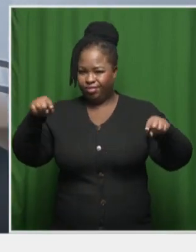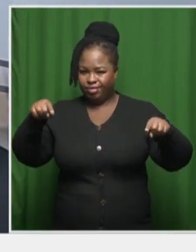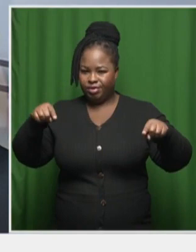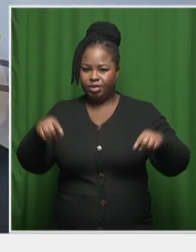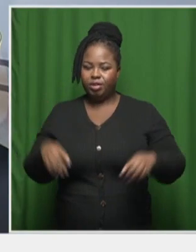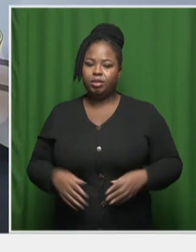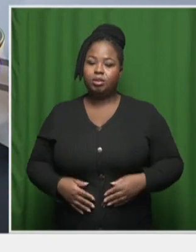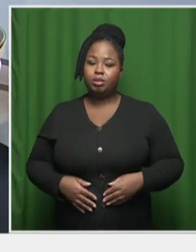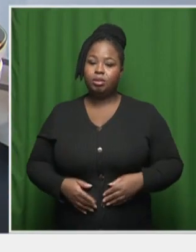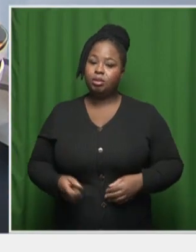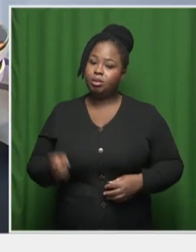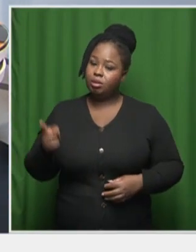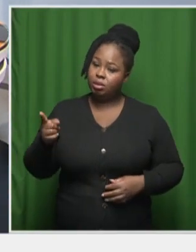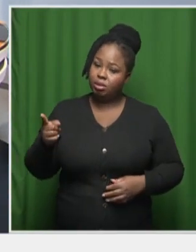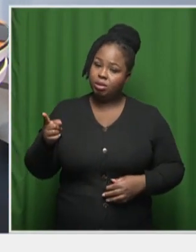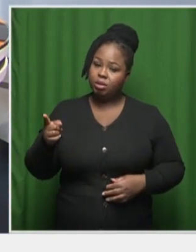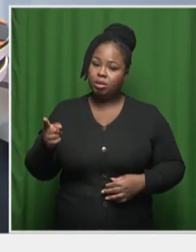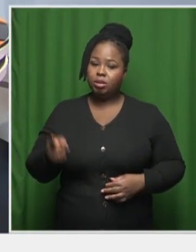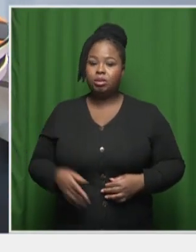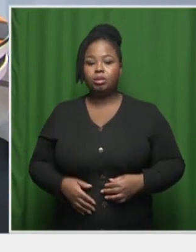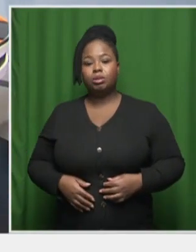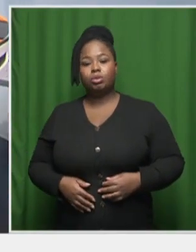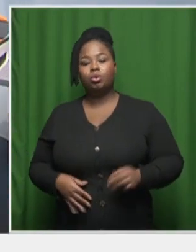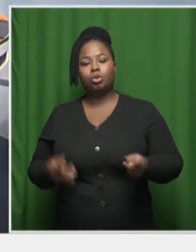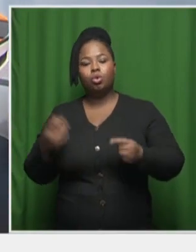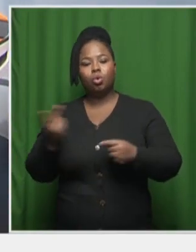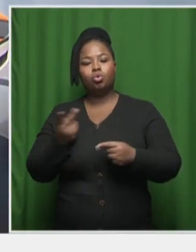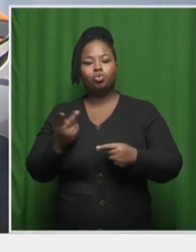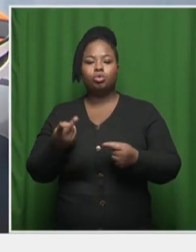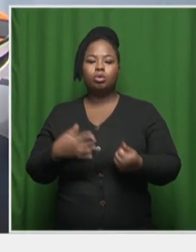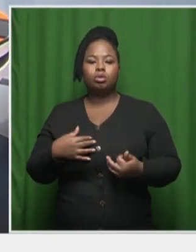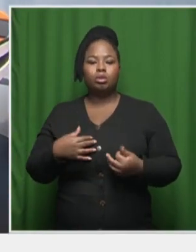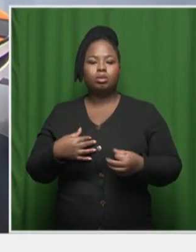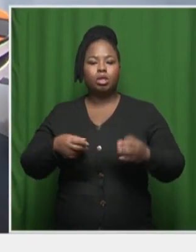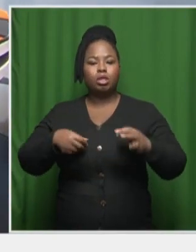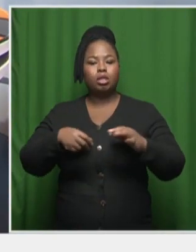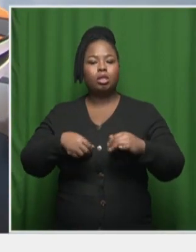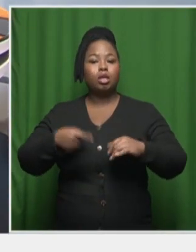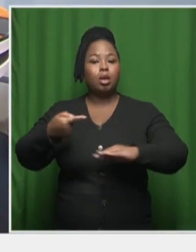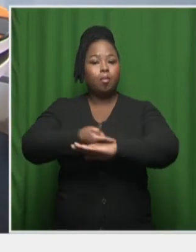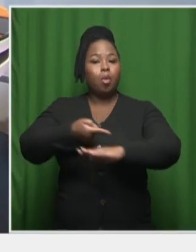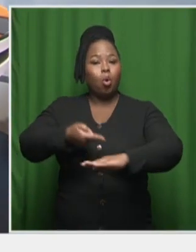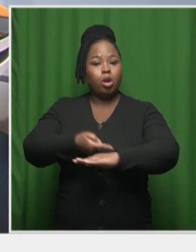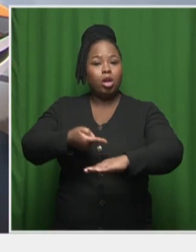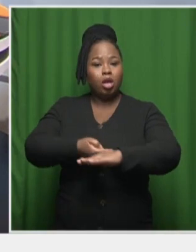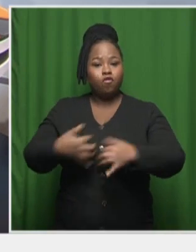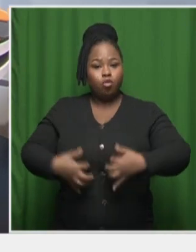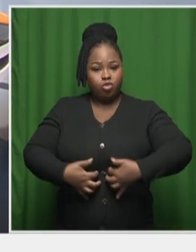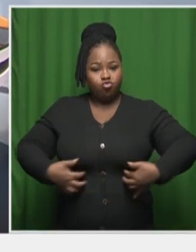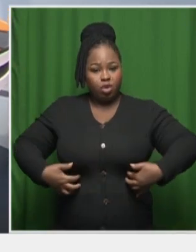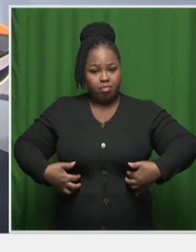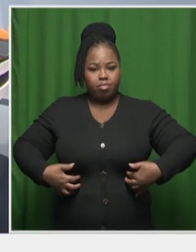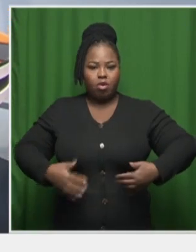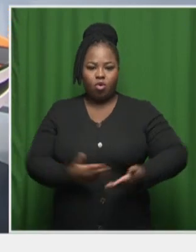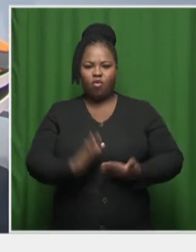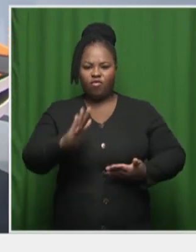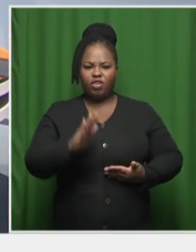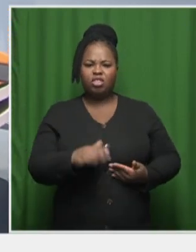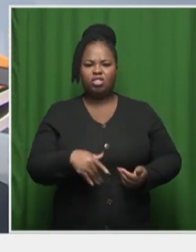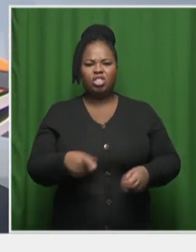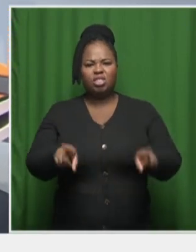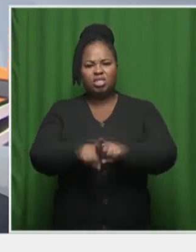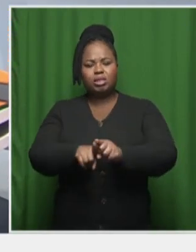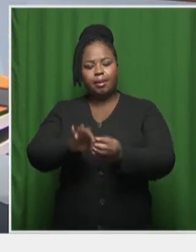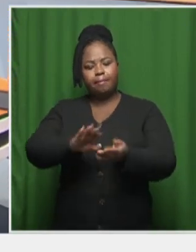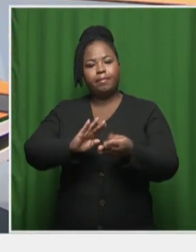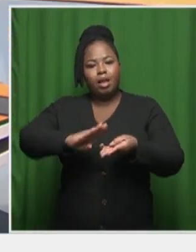The pork over there, on the roaster cook, they've already taken out the bone out of the rib. So all you need to do is just fry it like a normal